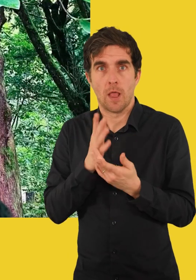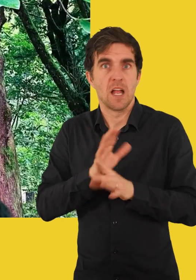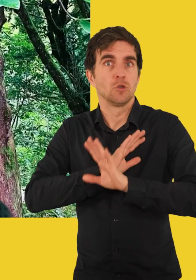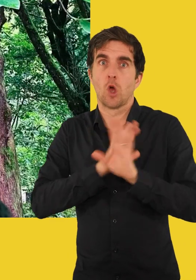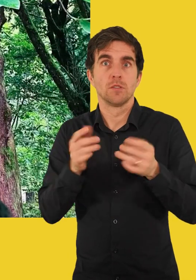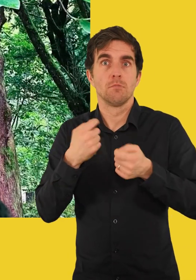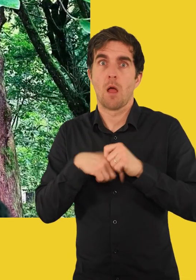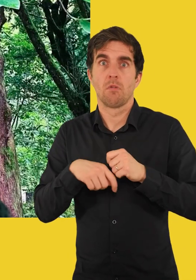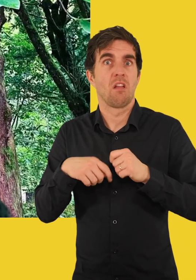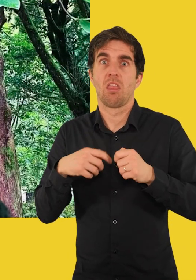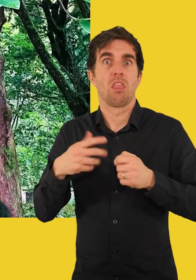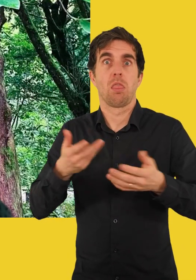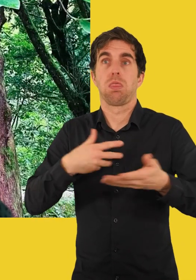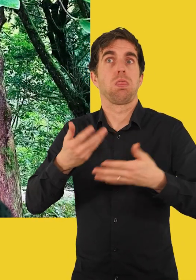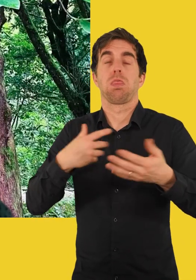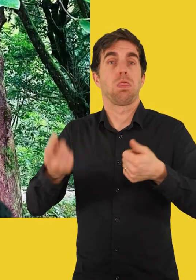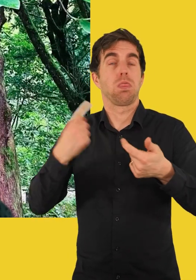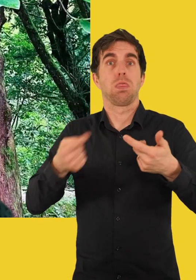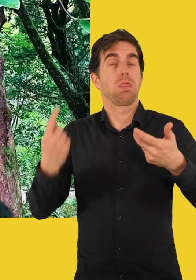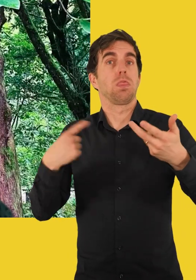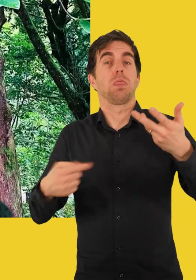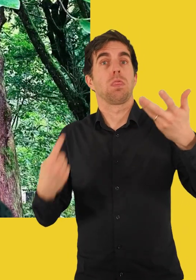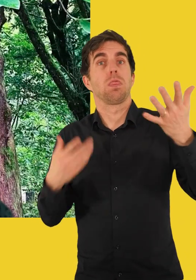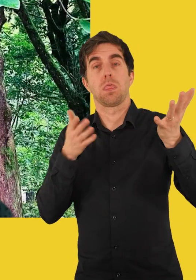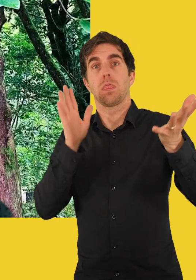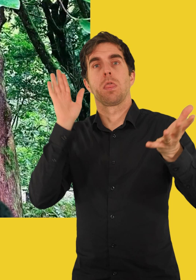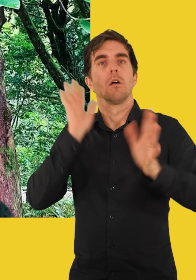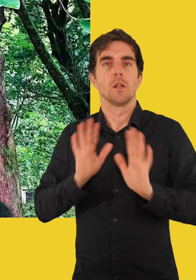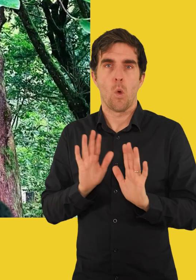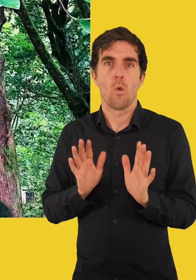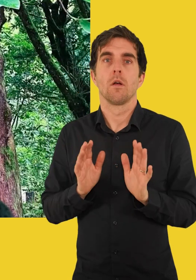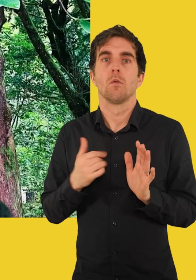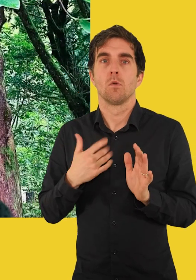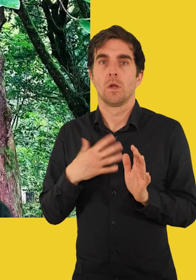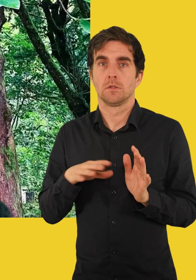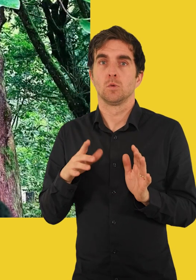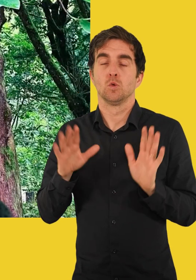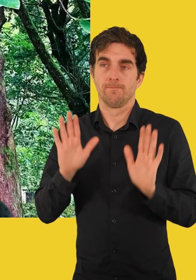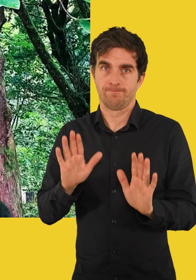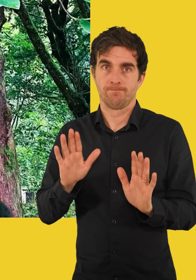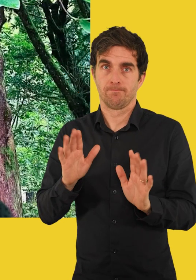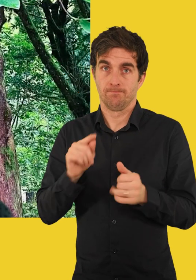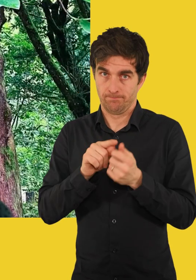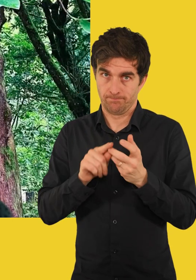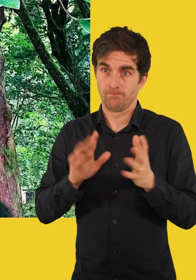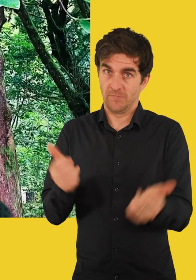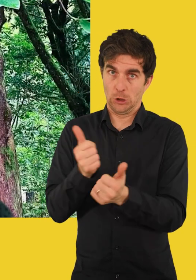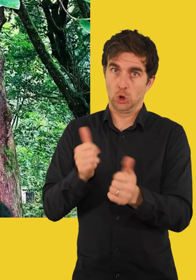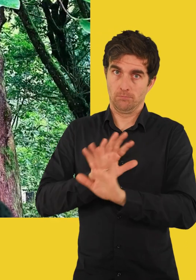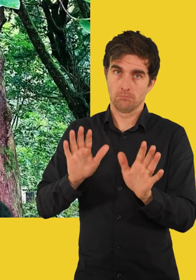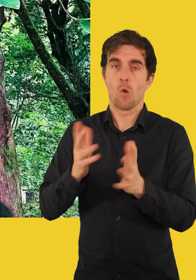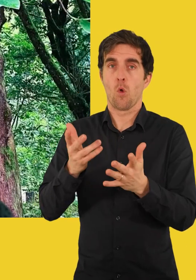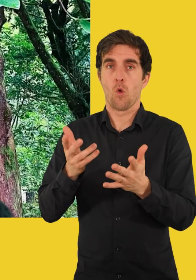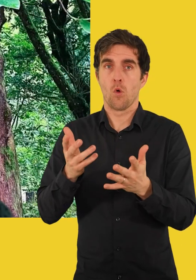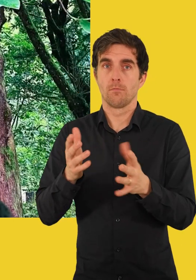doesn't become like this relentless kind of like endless stream of things that you have to either kind of like hold